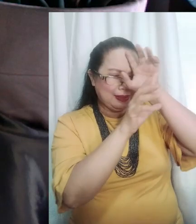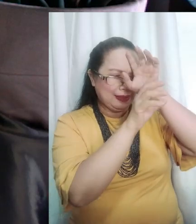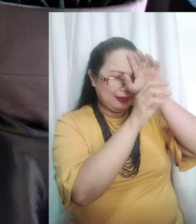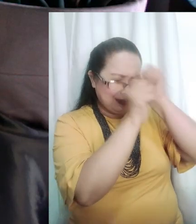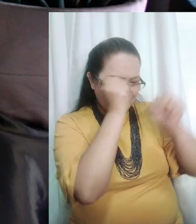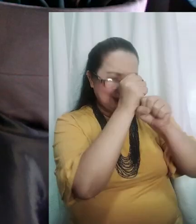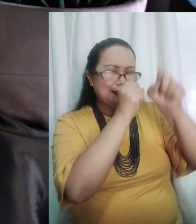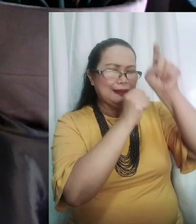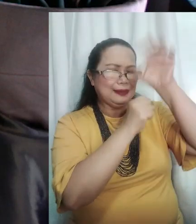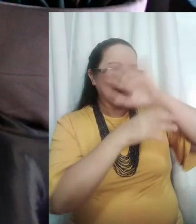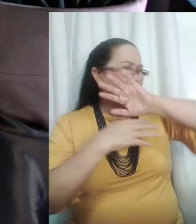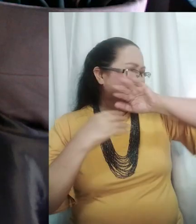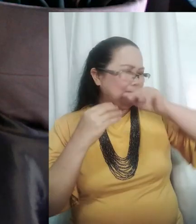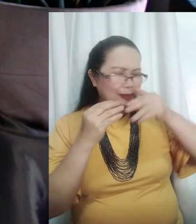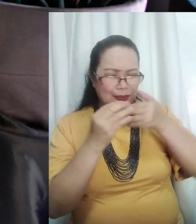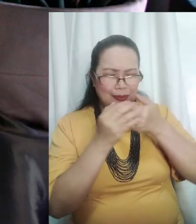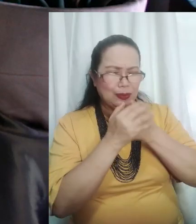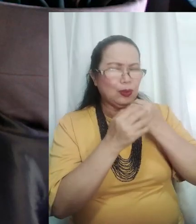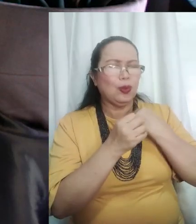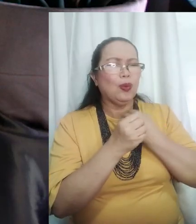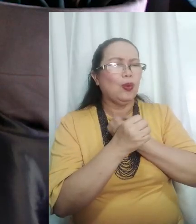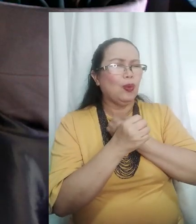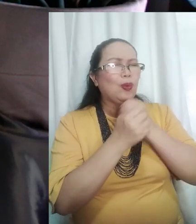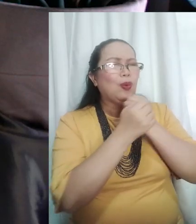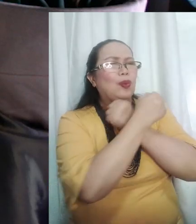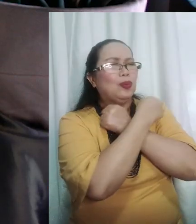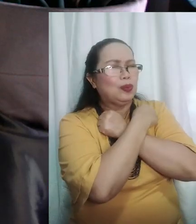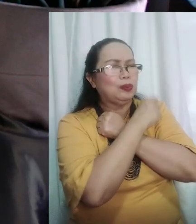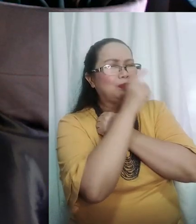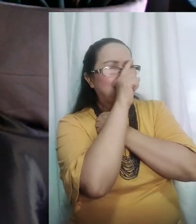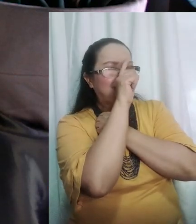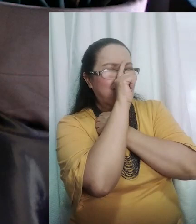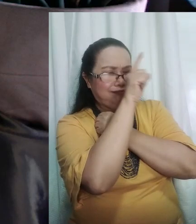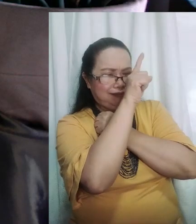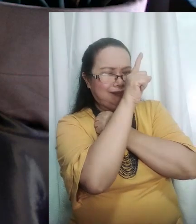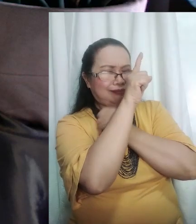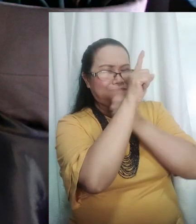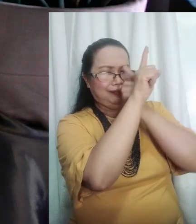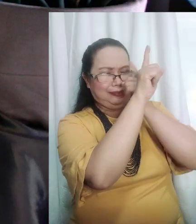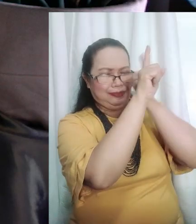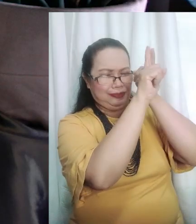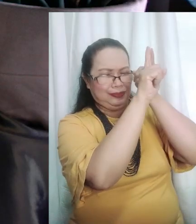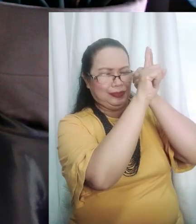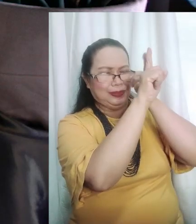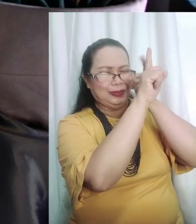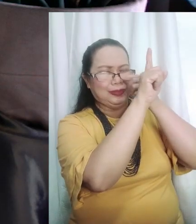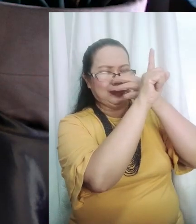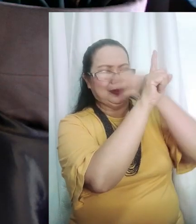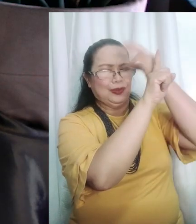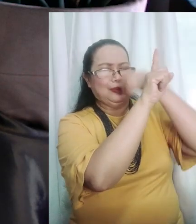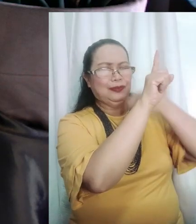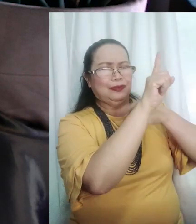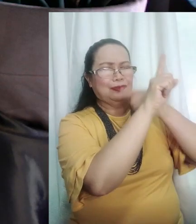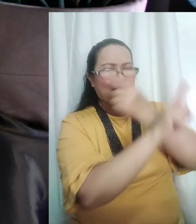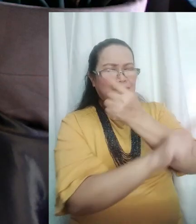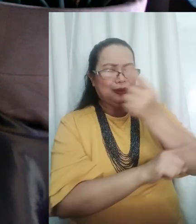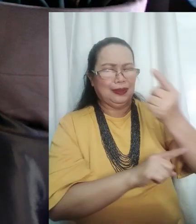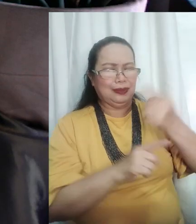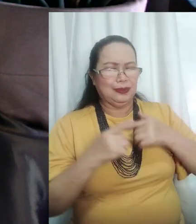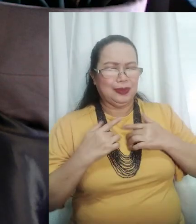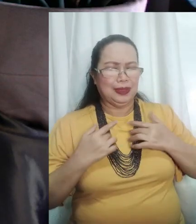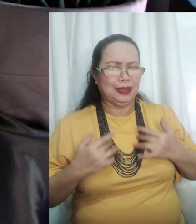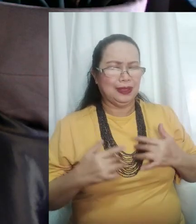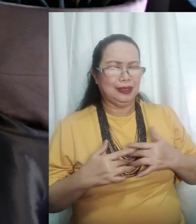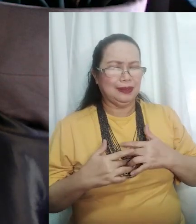you. That our highest devotion is unto you. And that you will find in my heart, in our